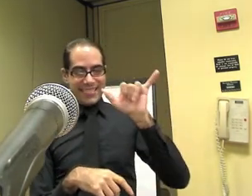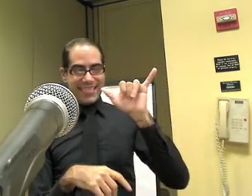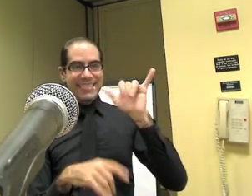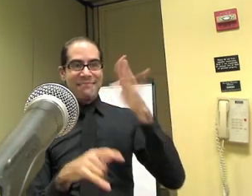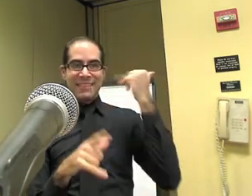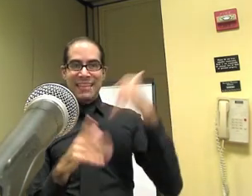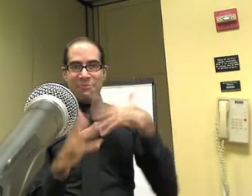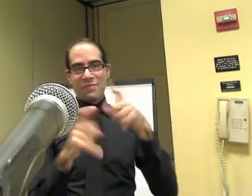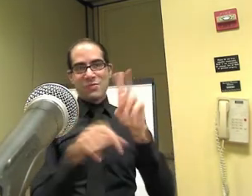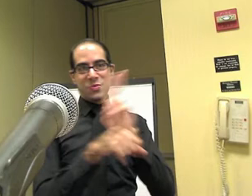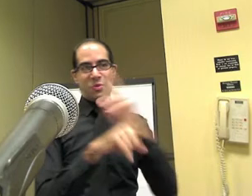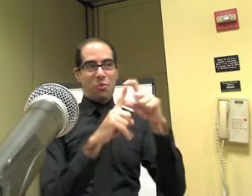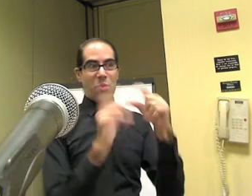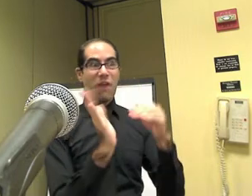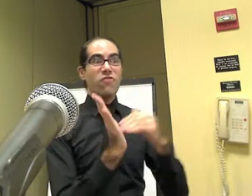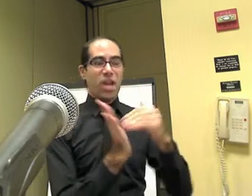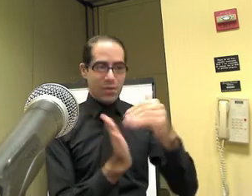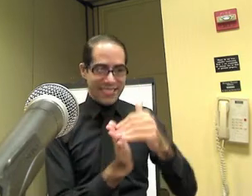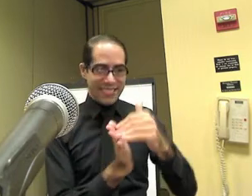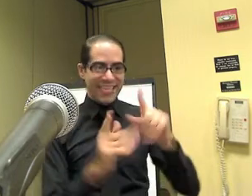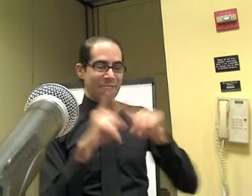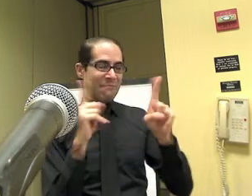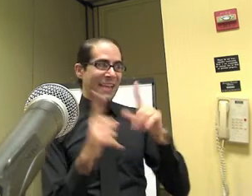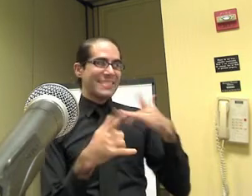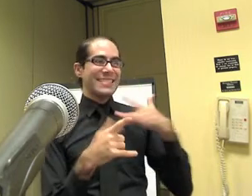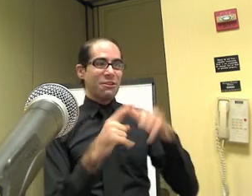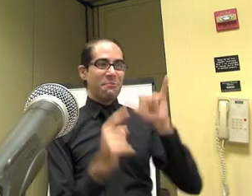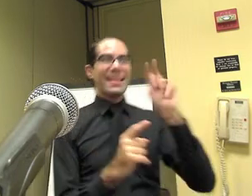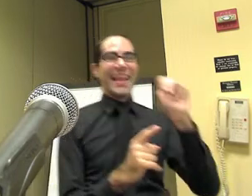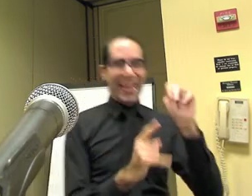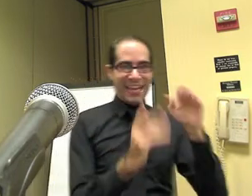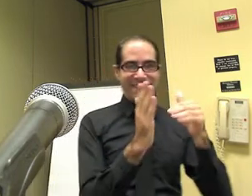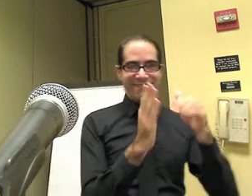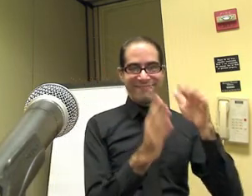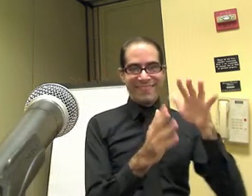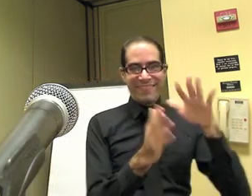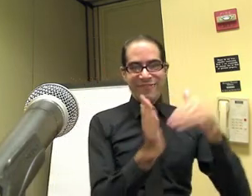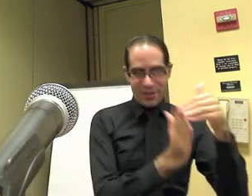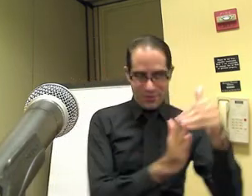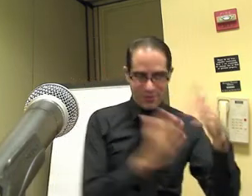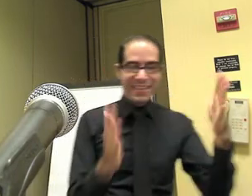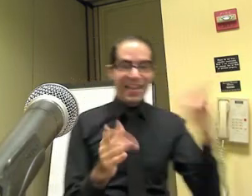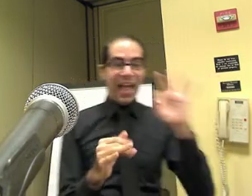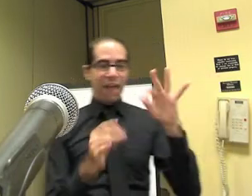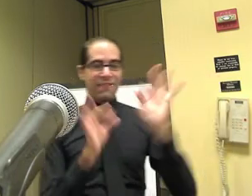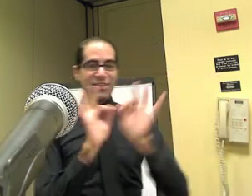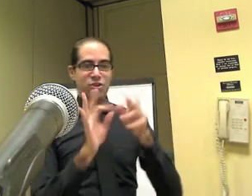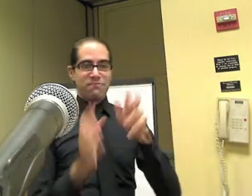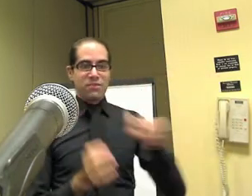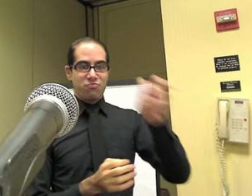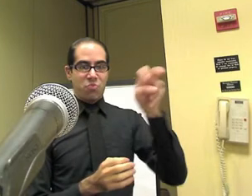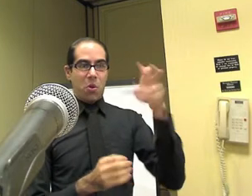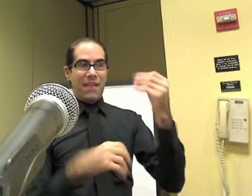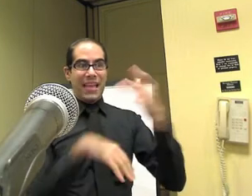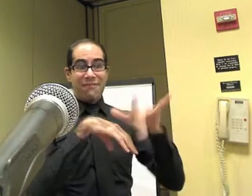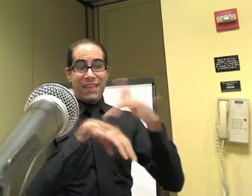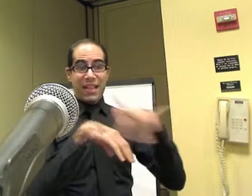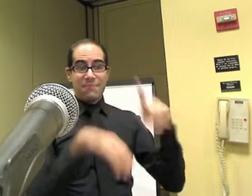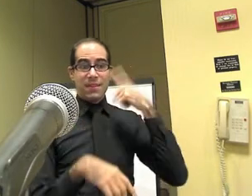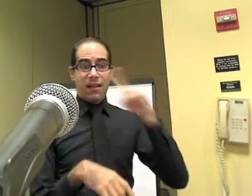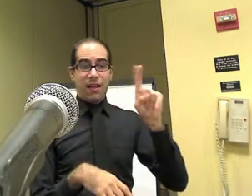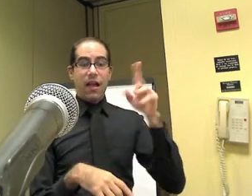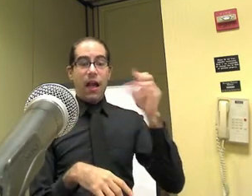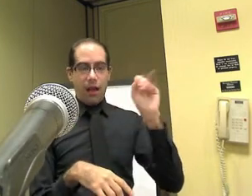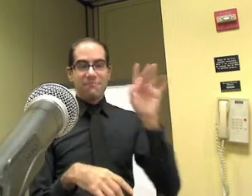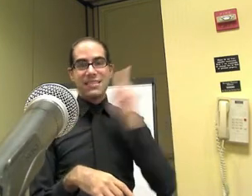though, is the infrequency of interpreted tours. I use the word frequency, or lack thereof, of